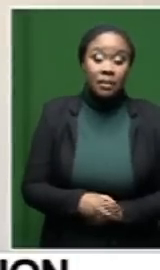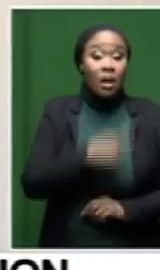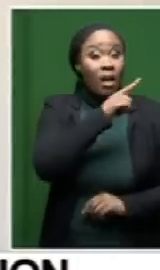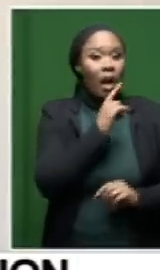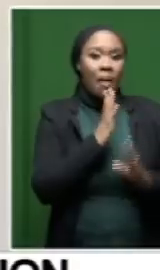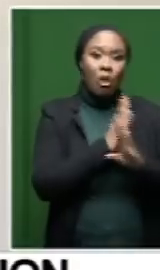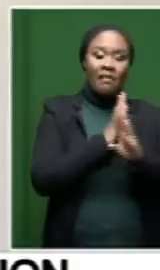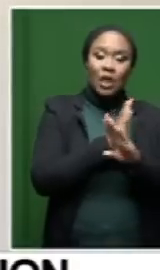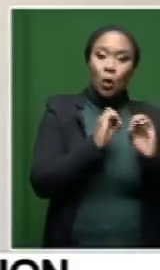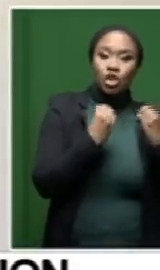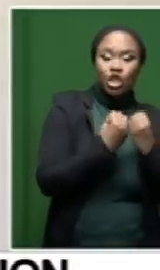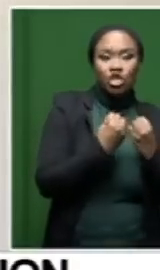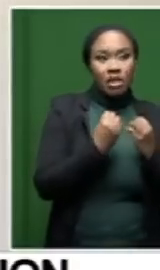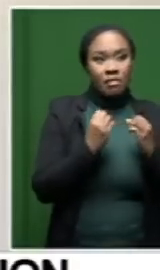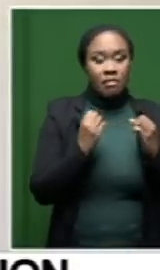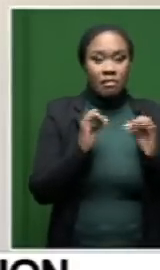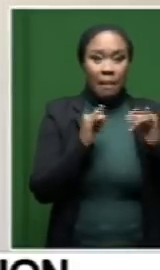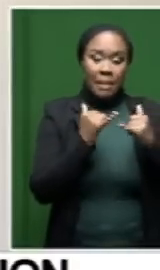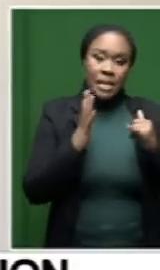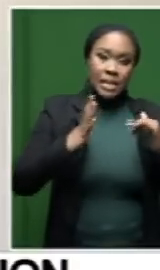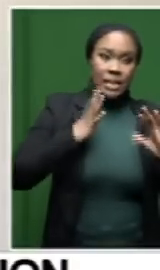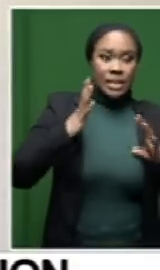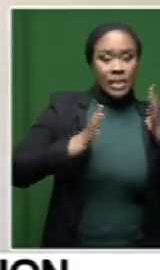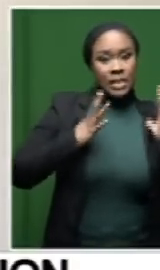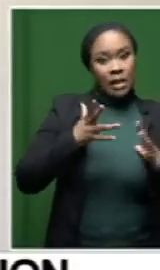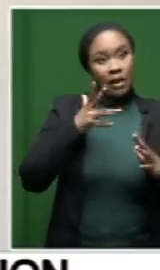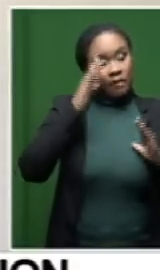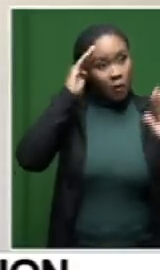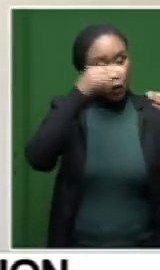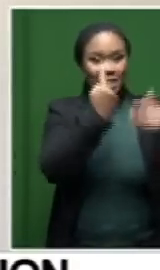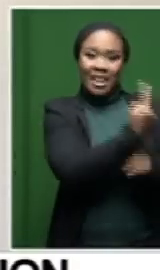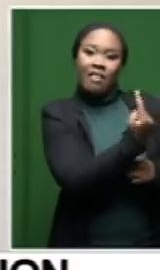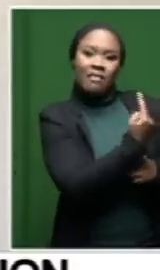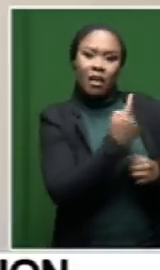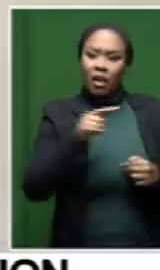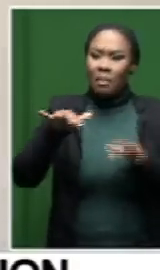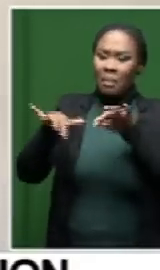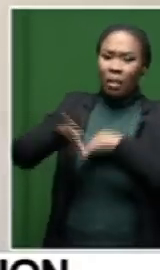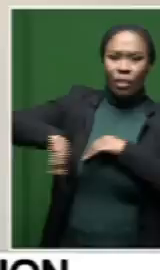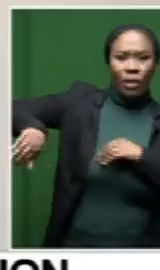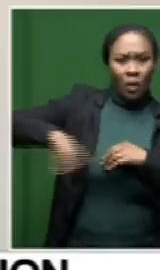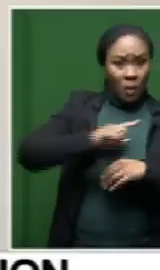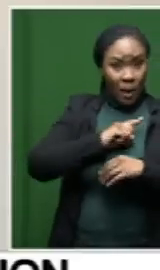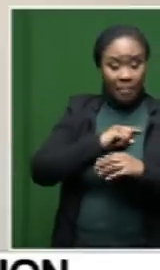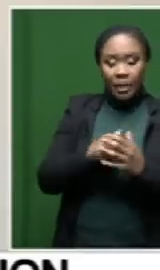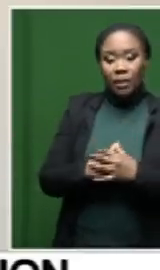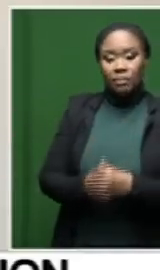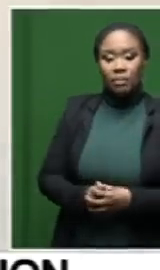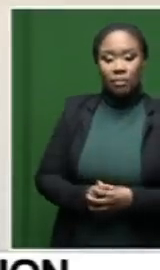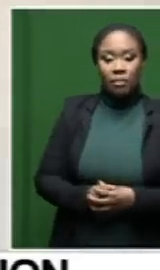public good is when individuals, people that are put in institutions in order to protect the public